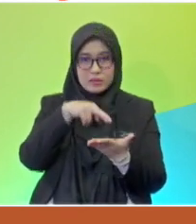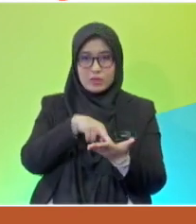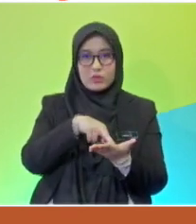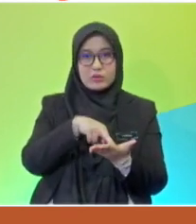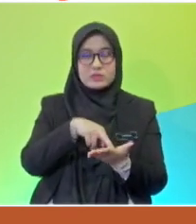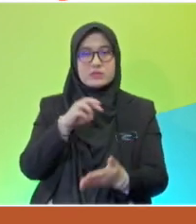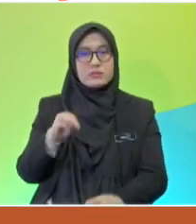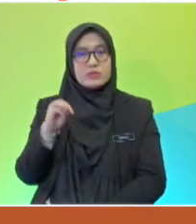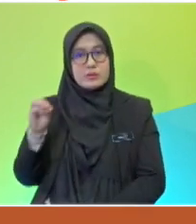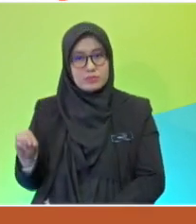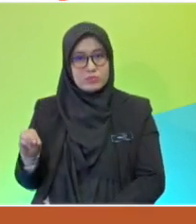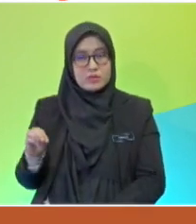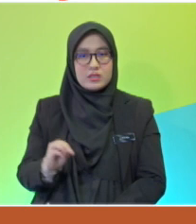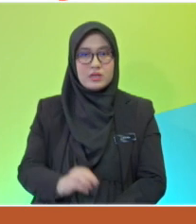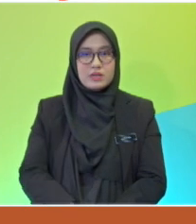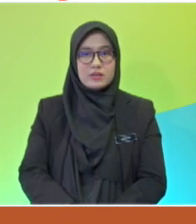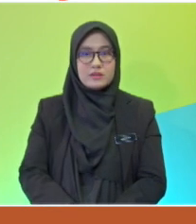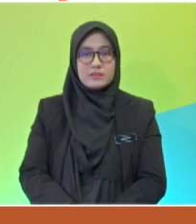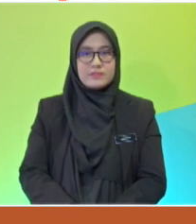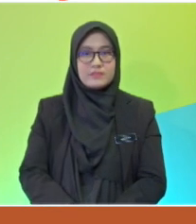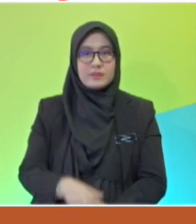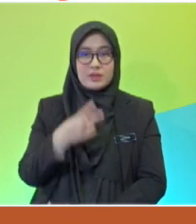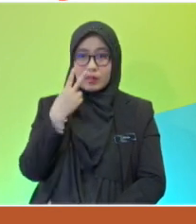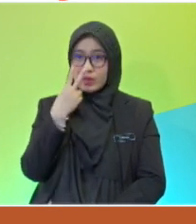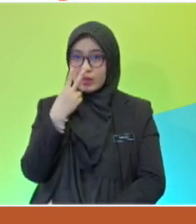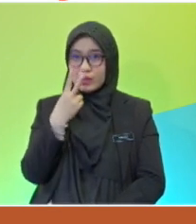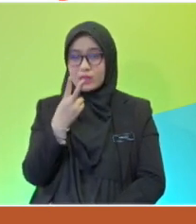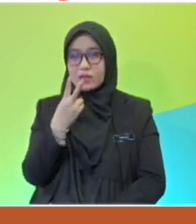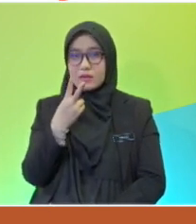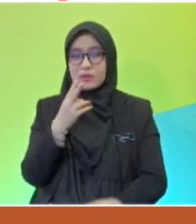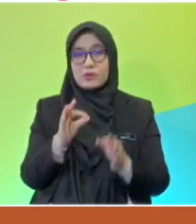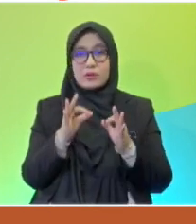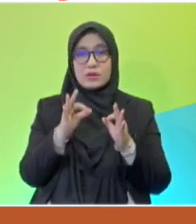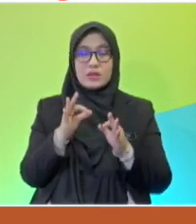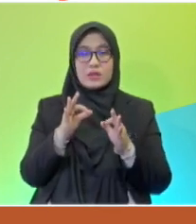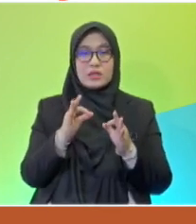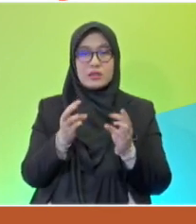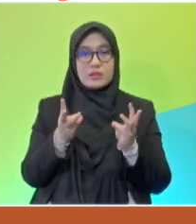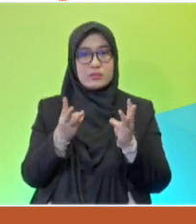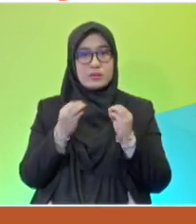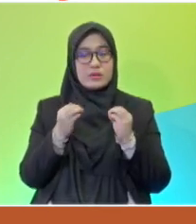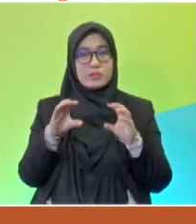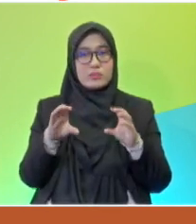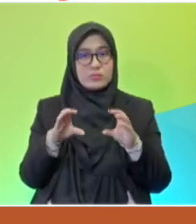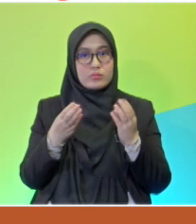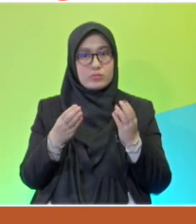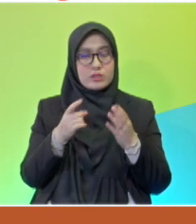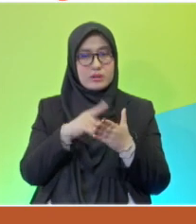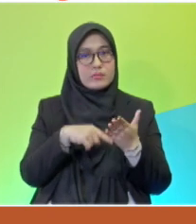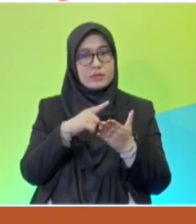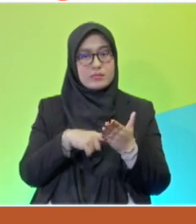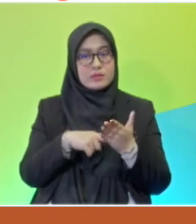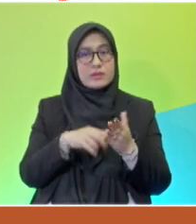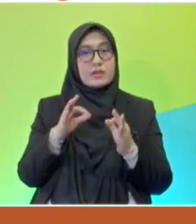performance level. All right, and then you see, check and see, is there a need to improve their performance level? If yes, then you have